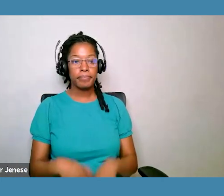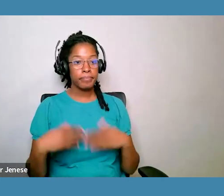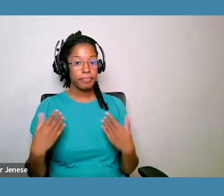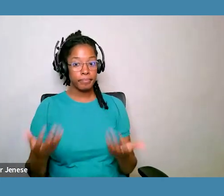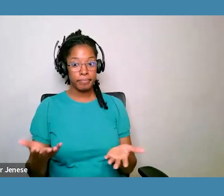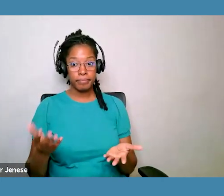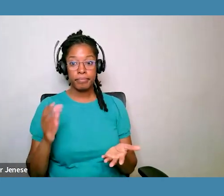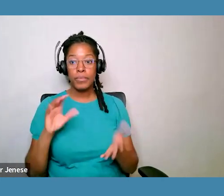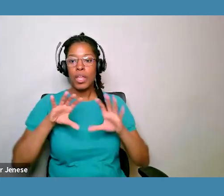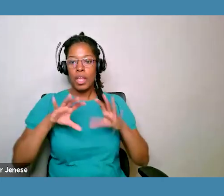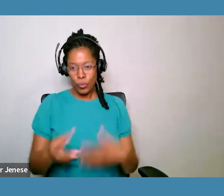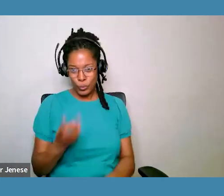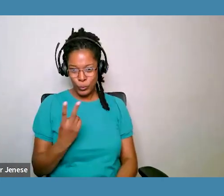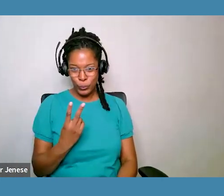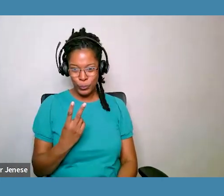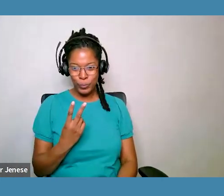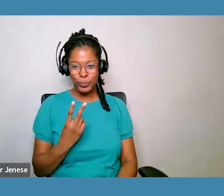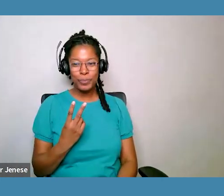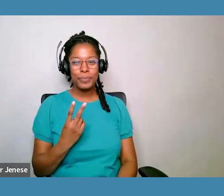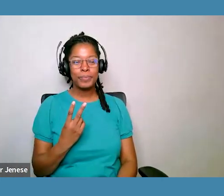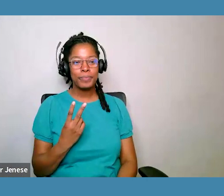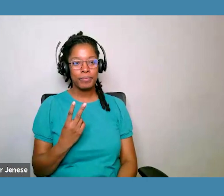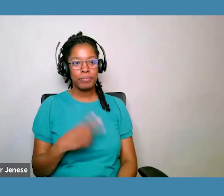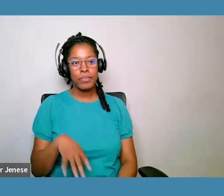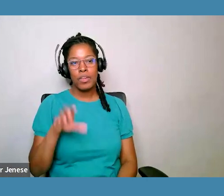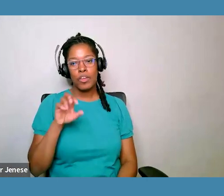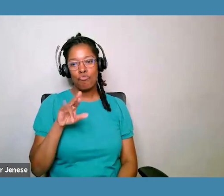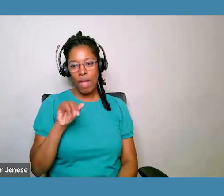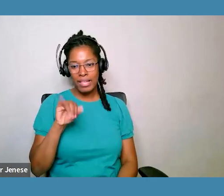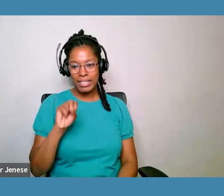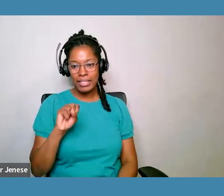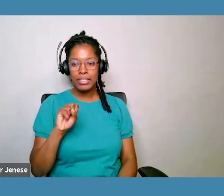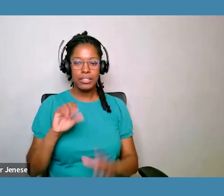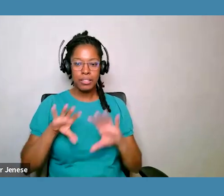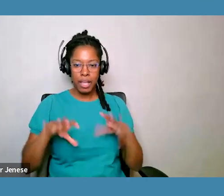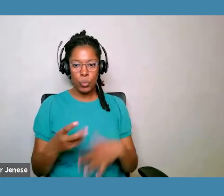So this is category 2, the crisis category 2.